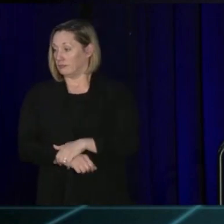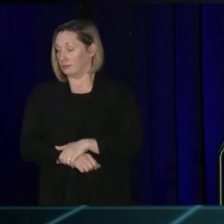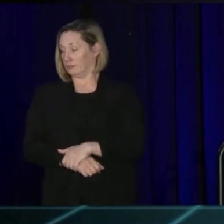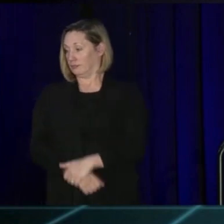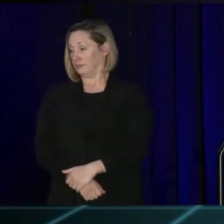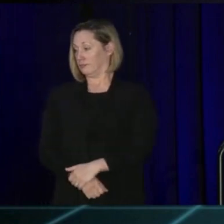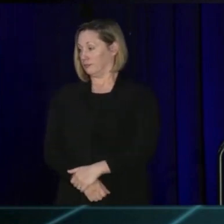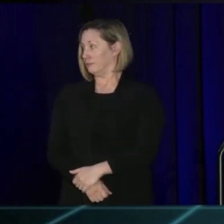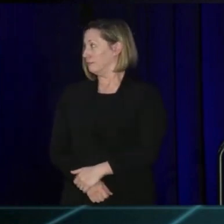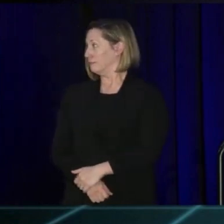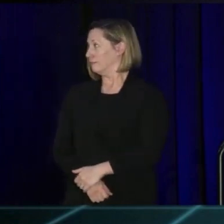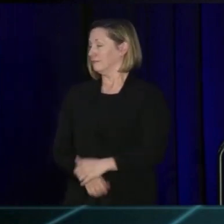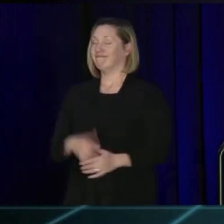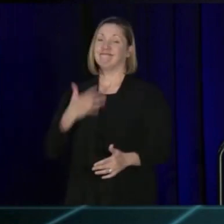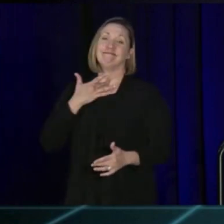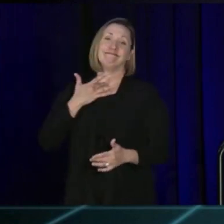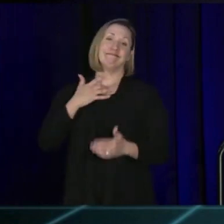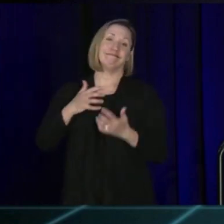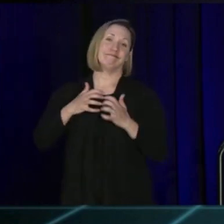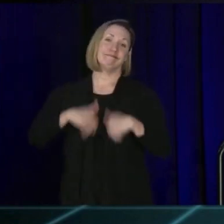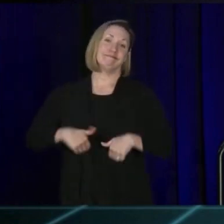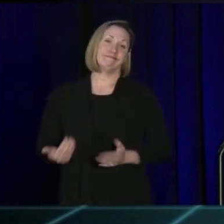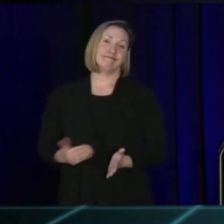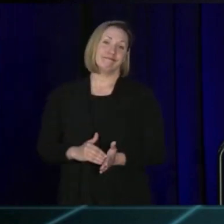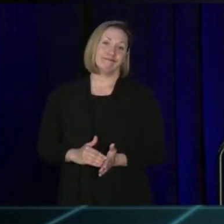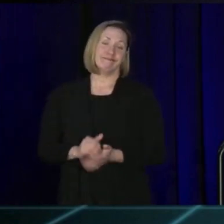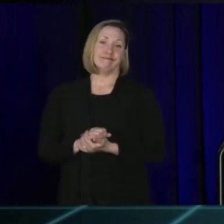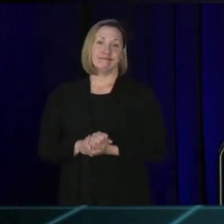Oh, it happened again.